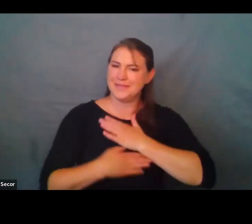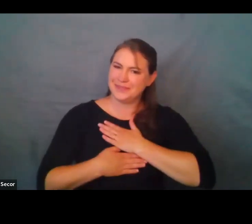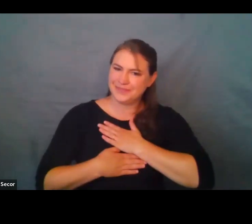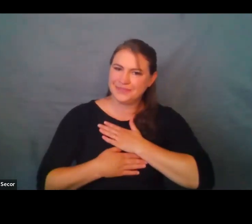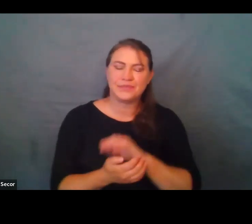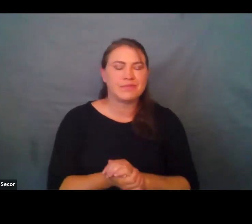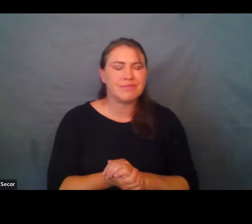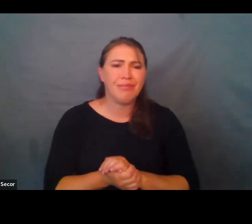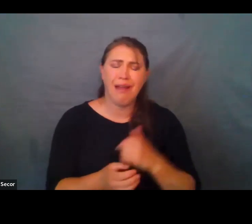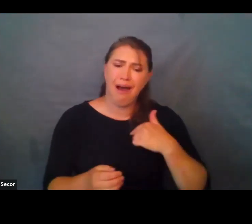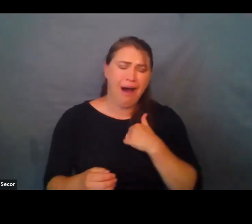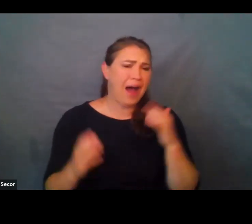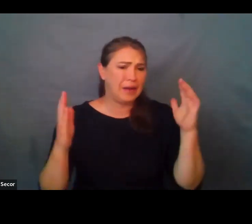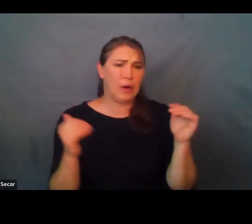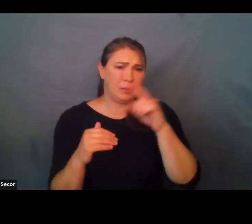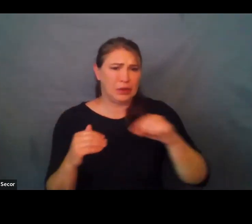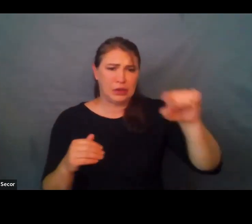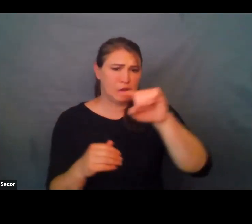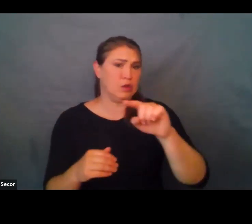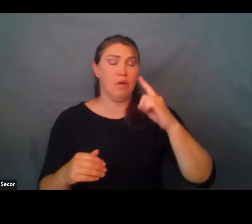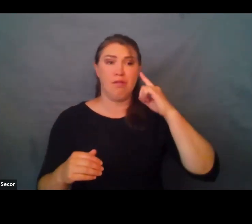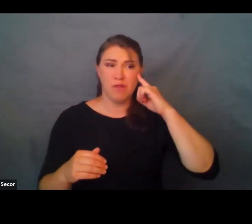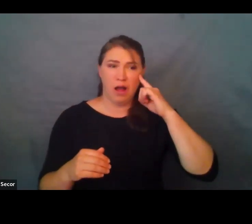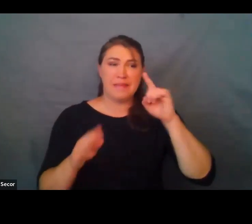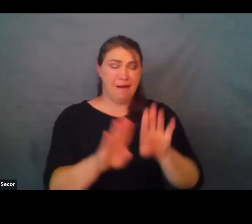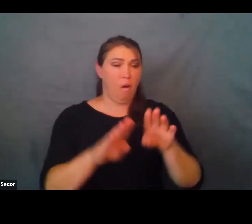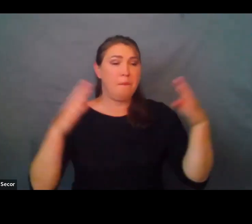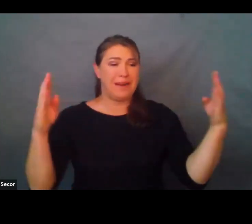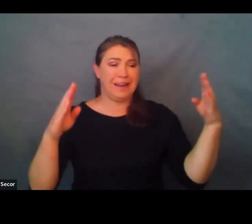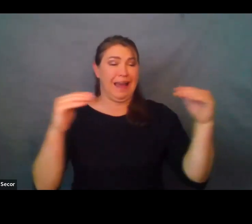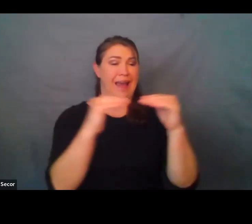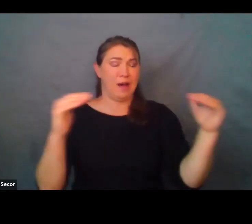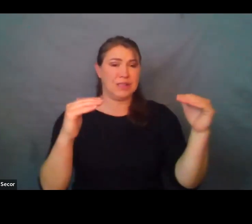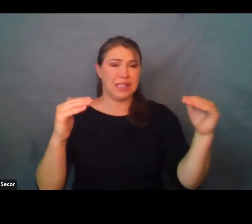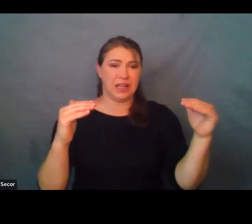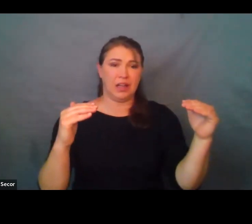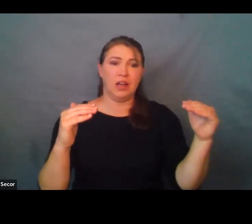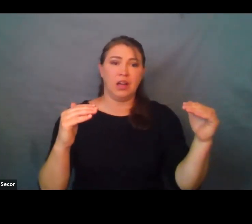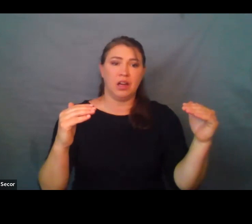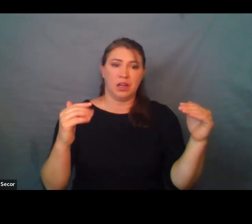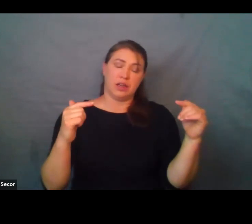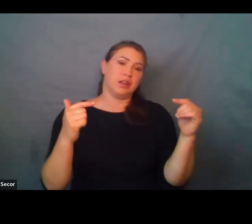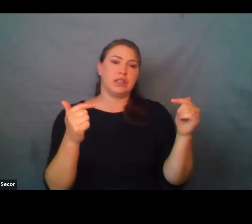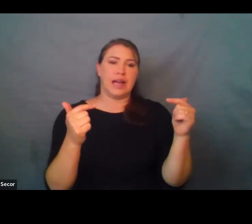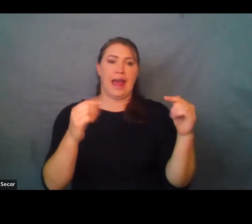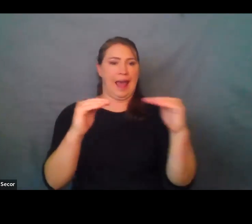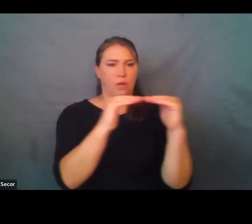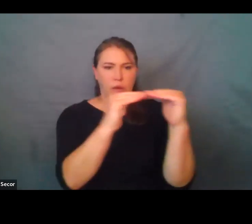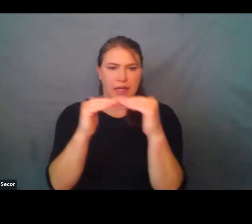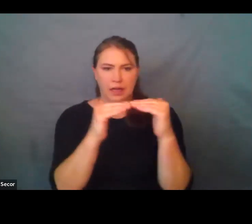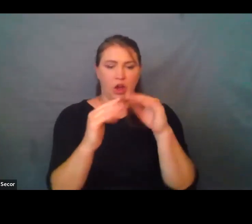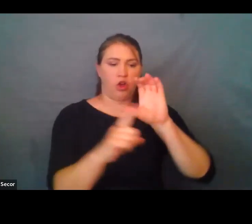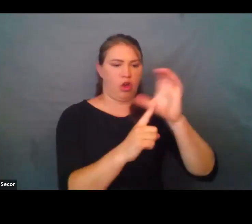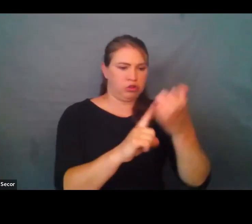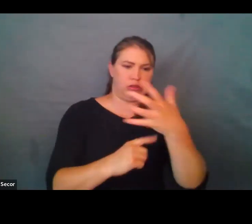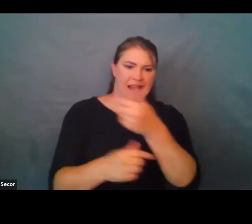the conference opening focus on housing equity, culturally sensitive and linguistically appropriate services, our